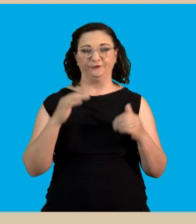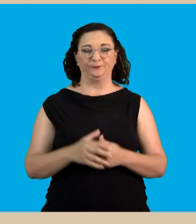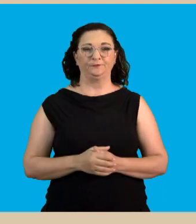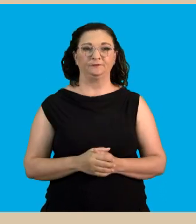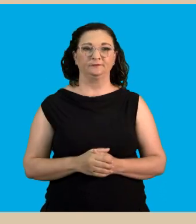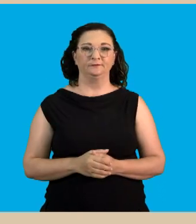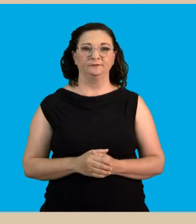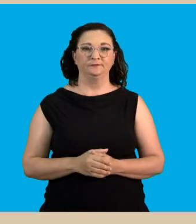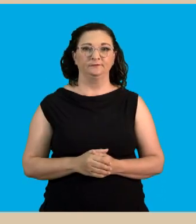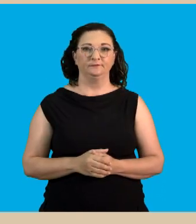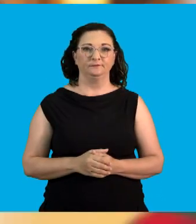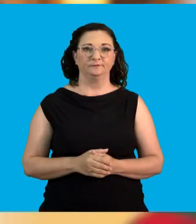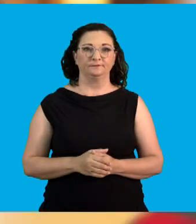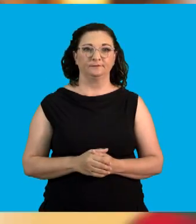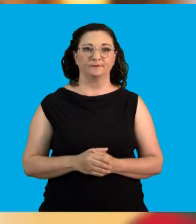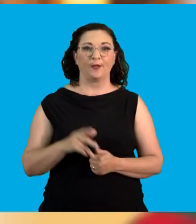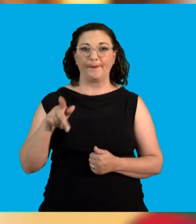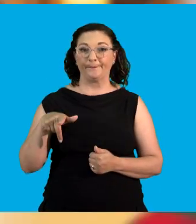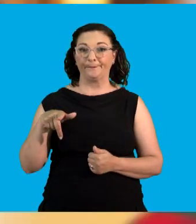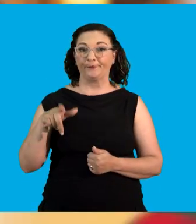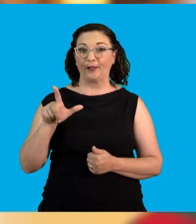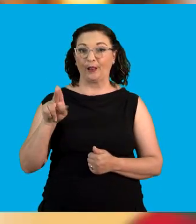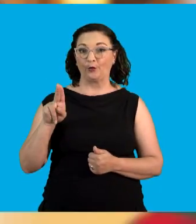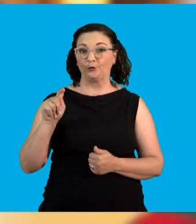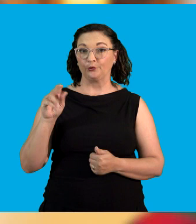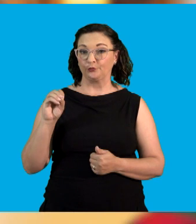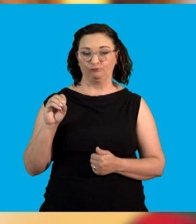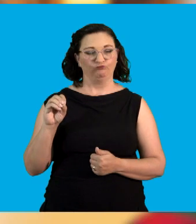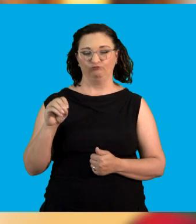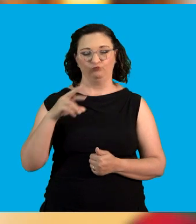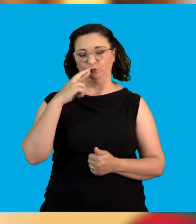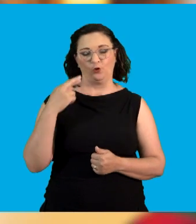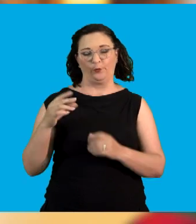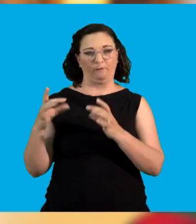as well as Neptune. Remember, Pluto is not a real